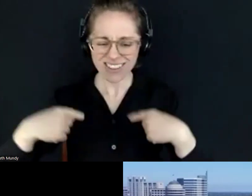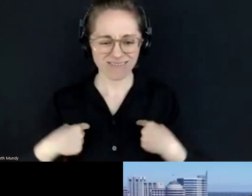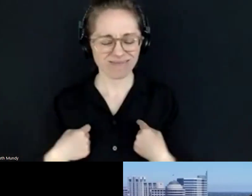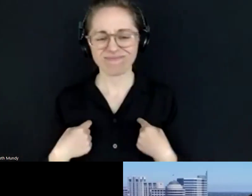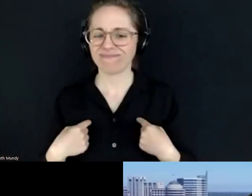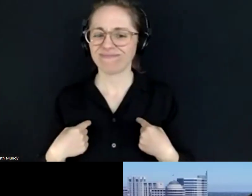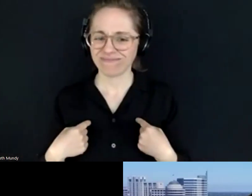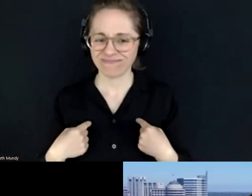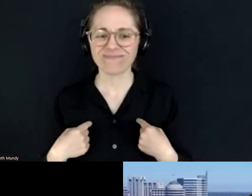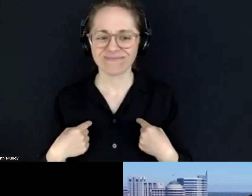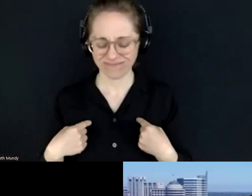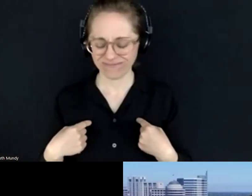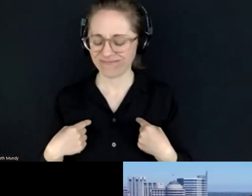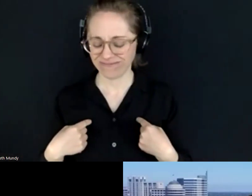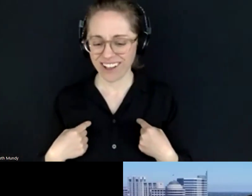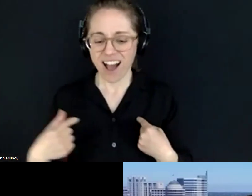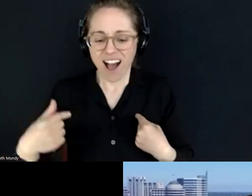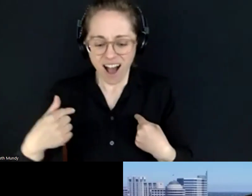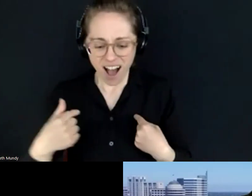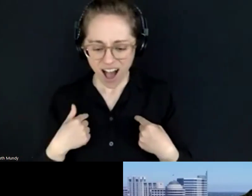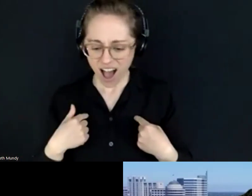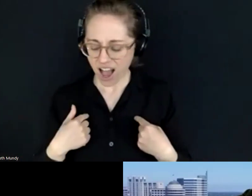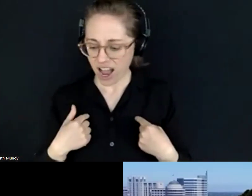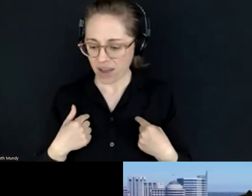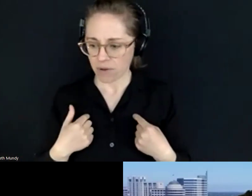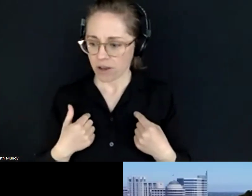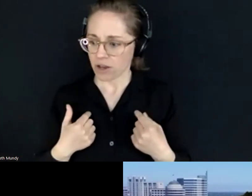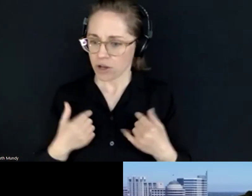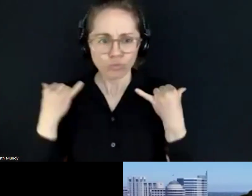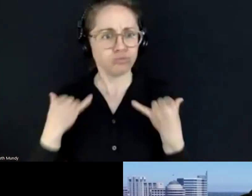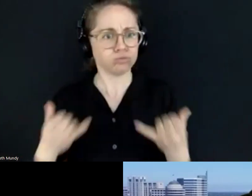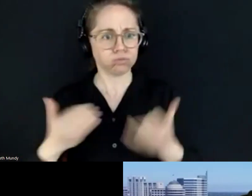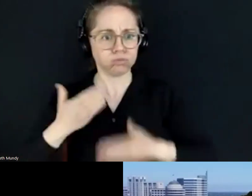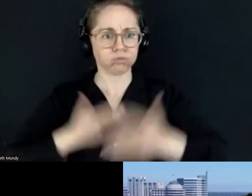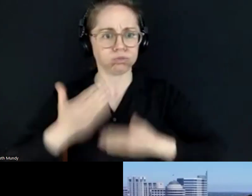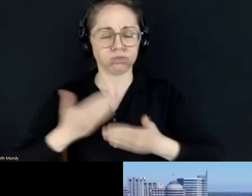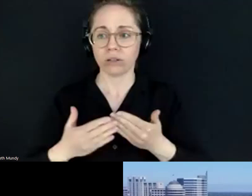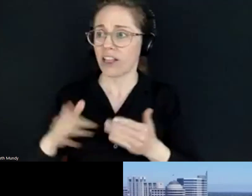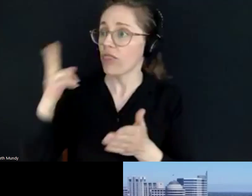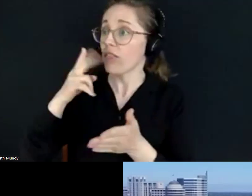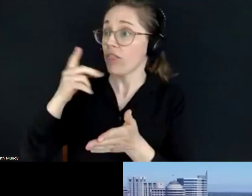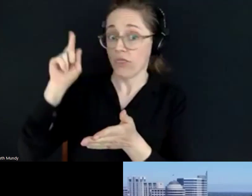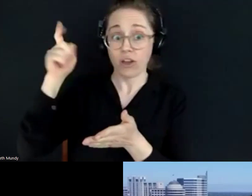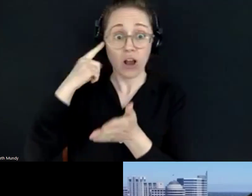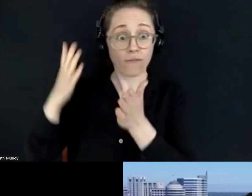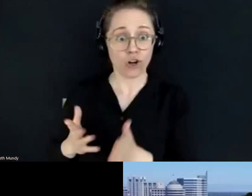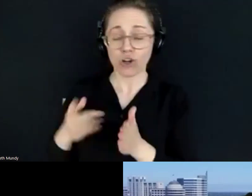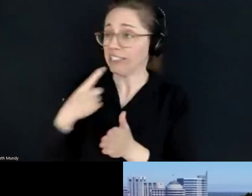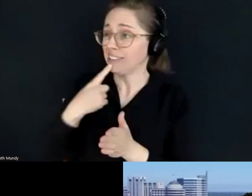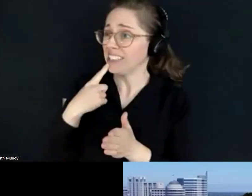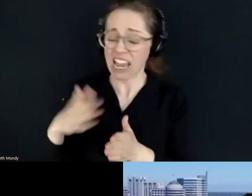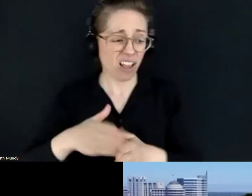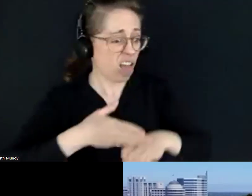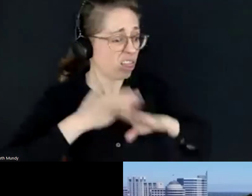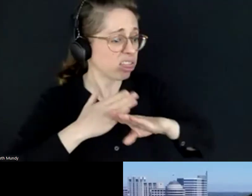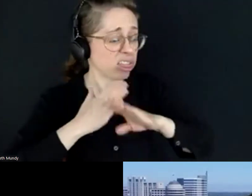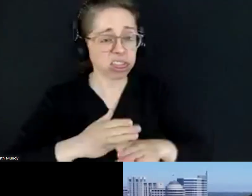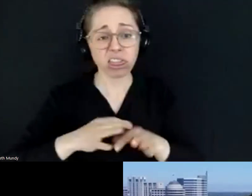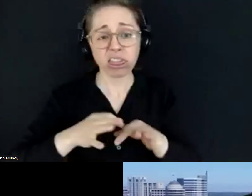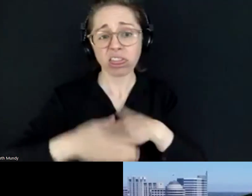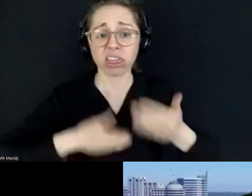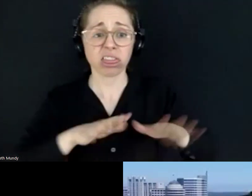with a sense of urgency. The governor has been telling us we're going to push through the tape. We're not going to walk over the finish line.